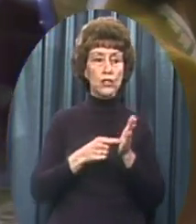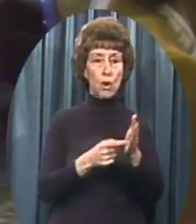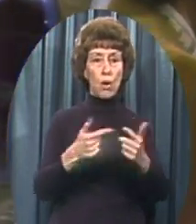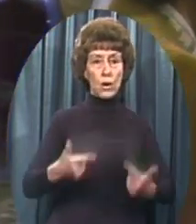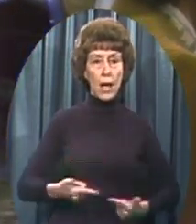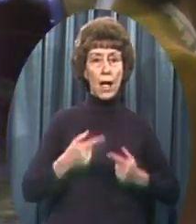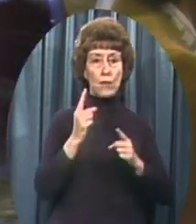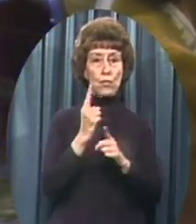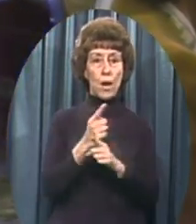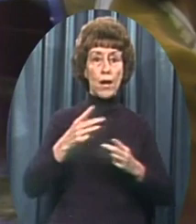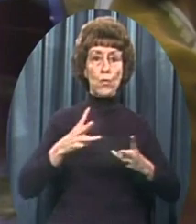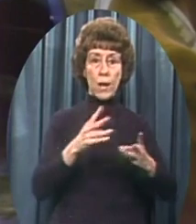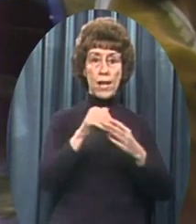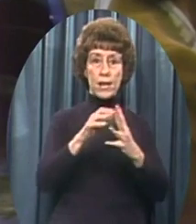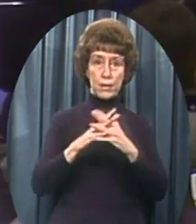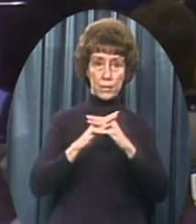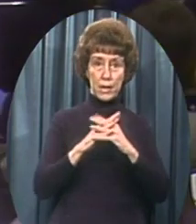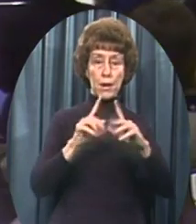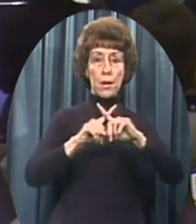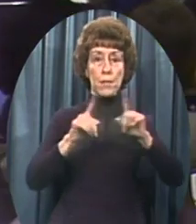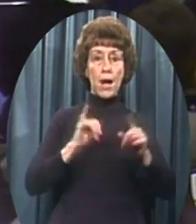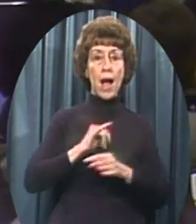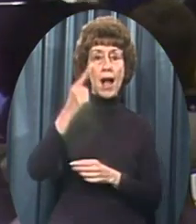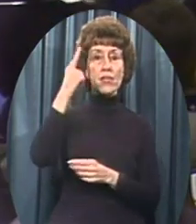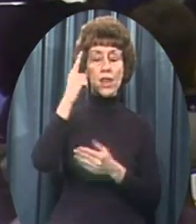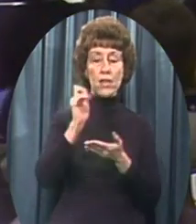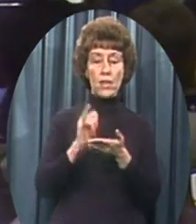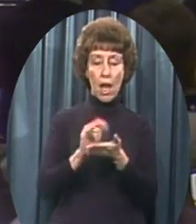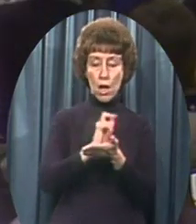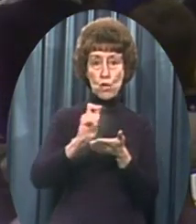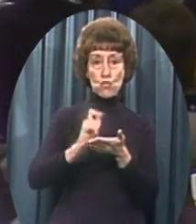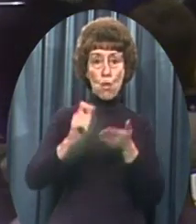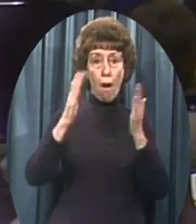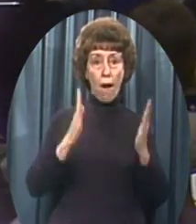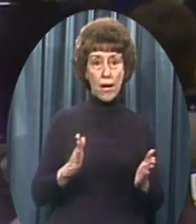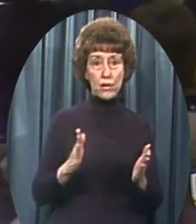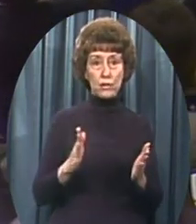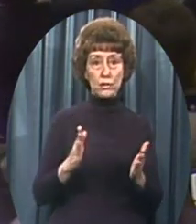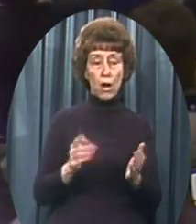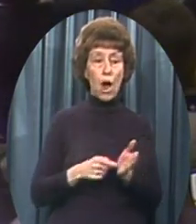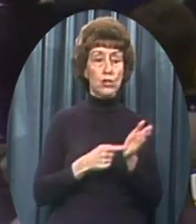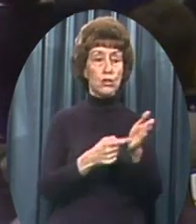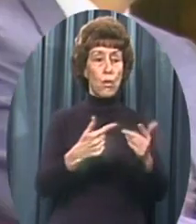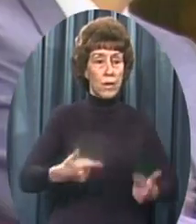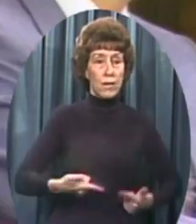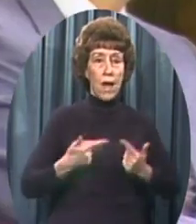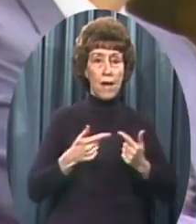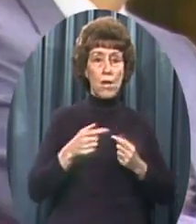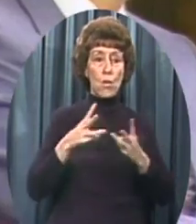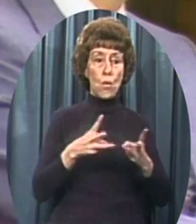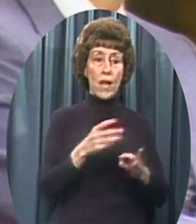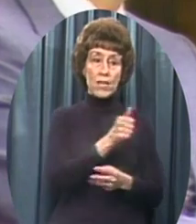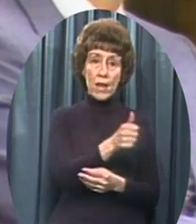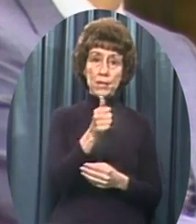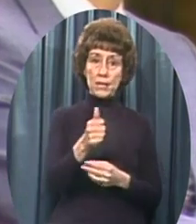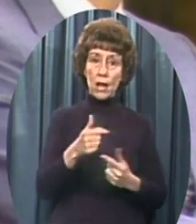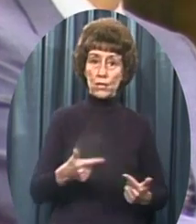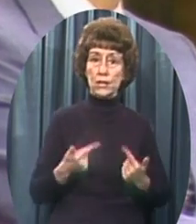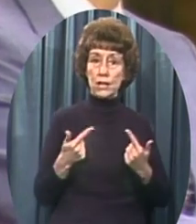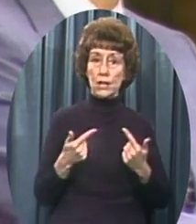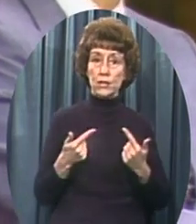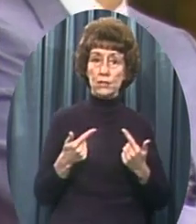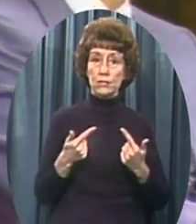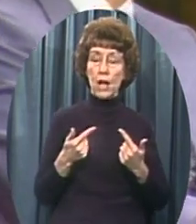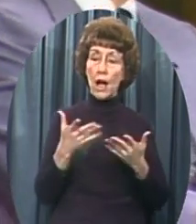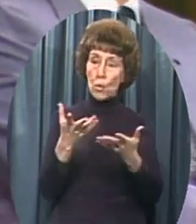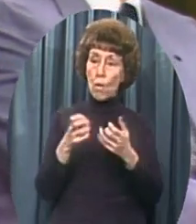instead, that writers are presenting life the way they live it and the way they wish everybody else did. And I think that leaders and the ministry